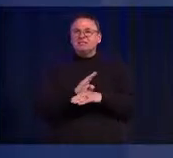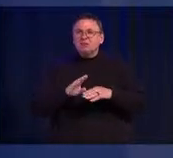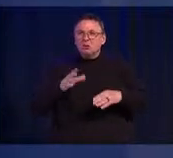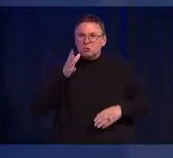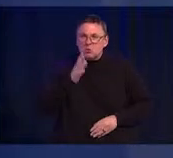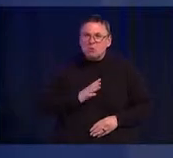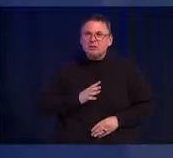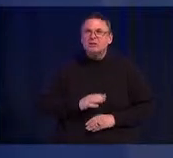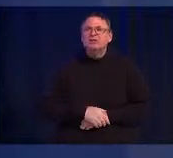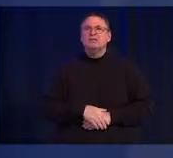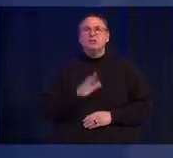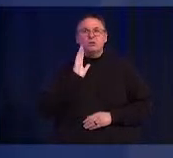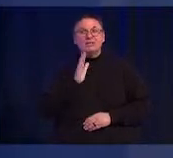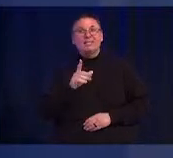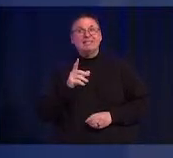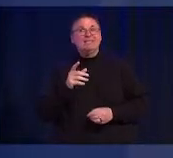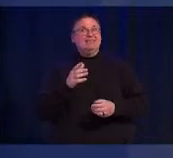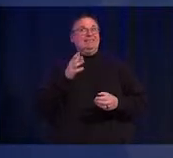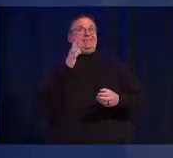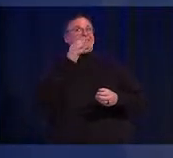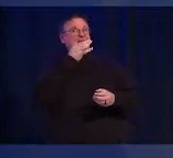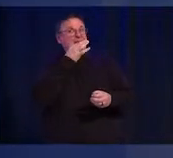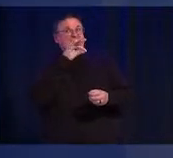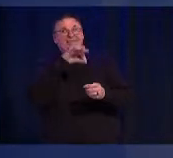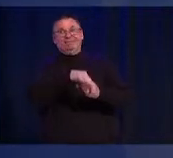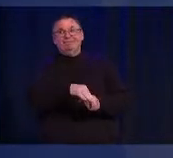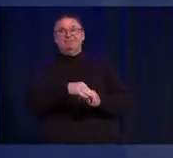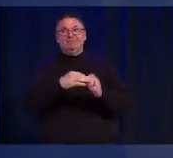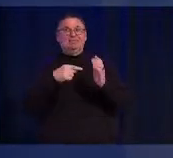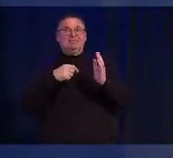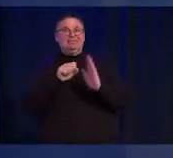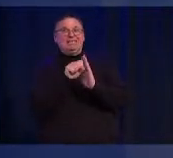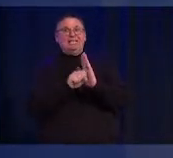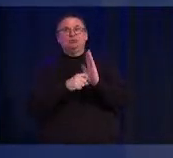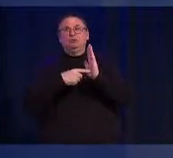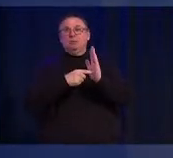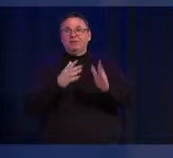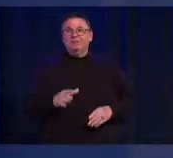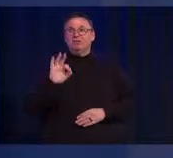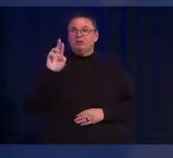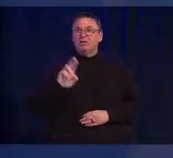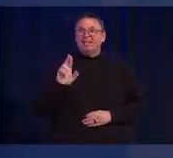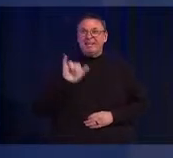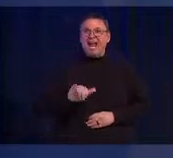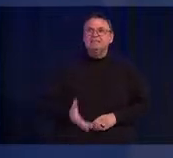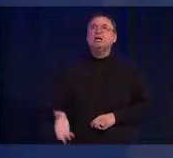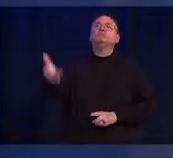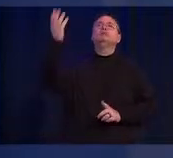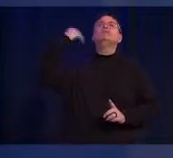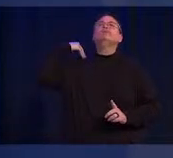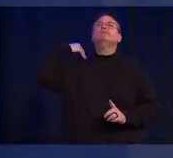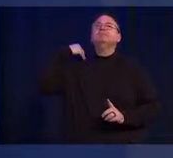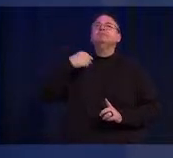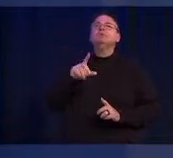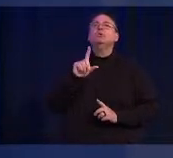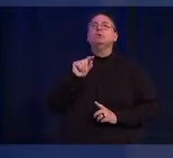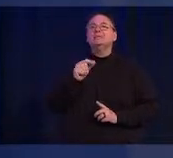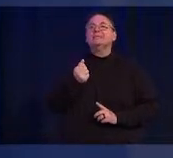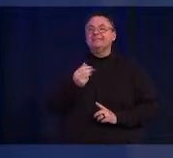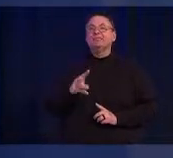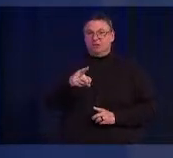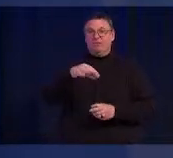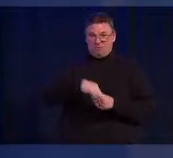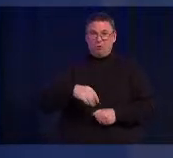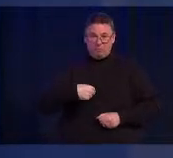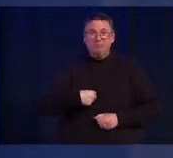of public instruction as a Republican. During that time when you voted for me in 2016, you did so because of my values and